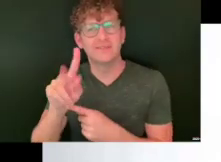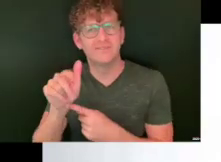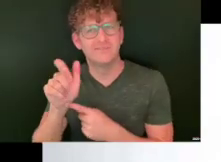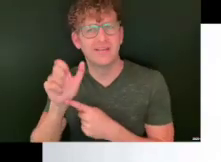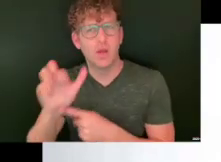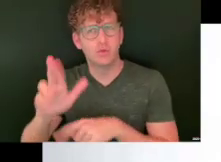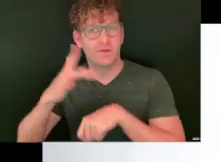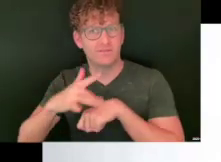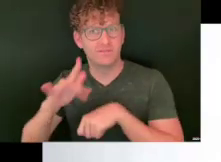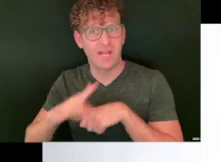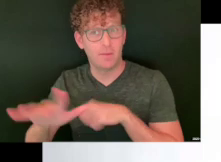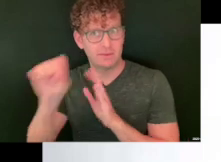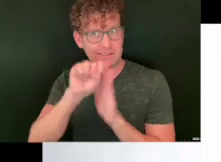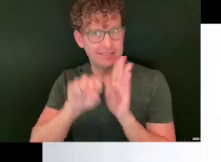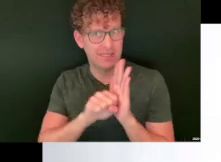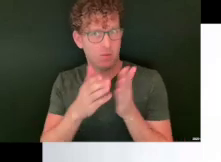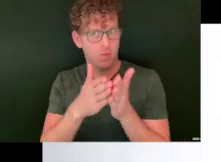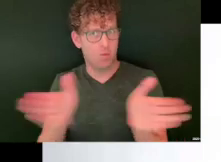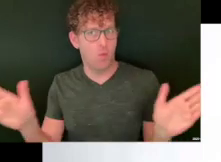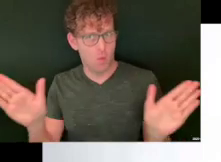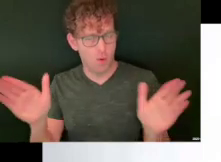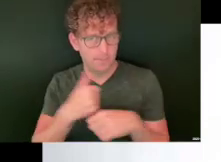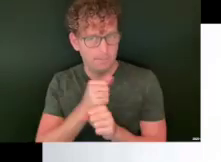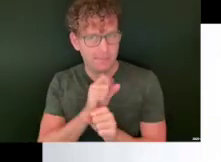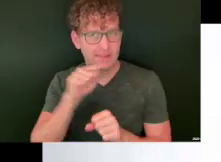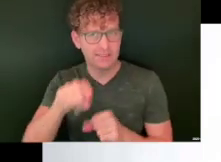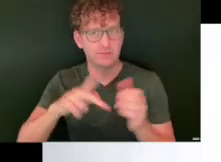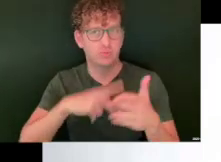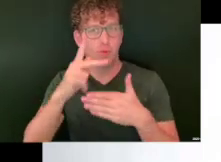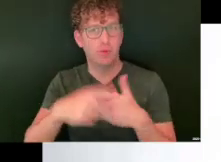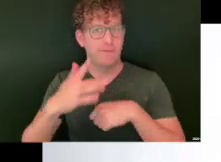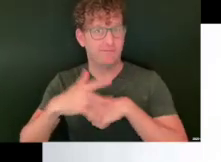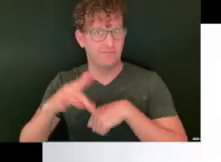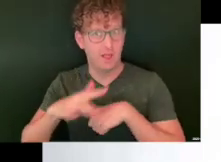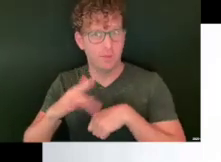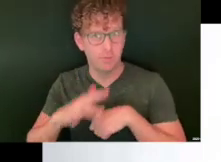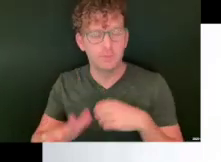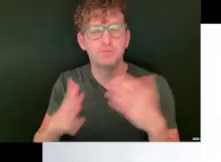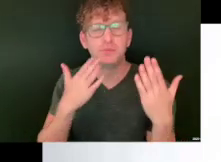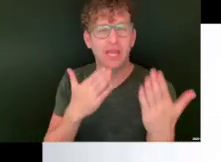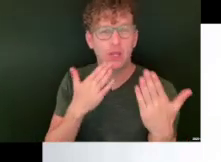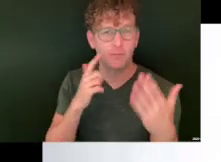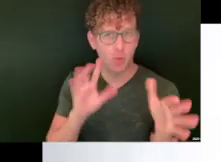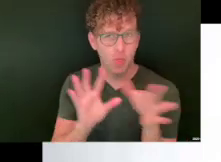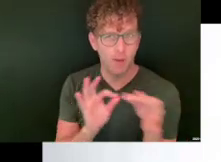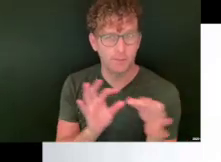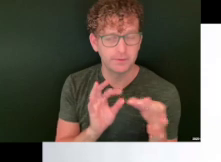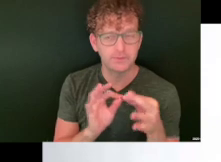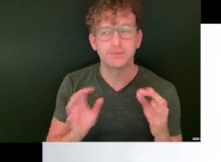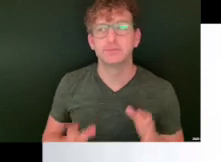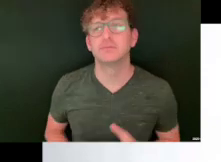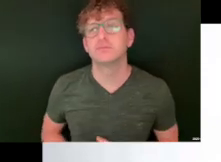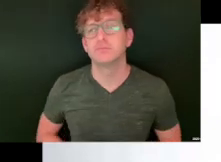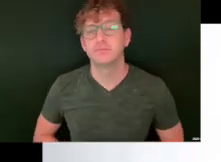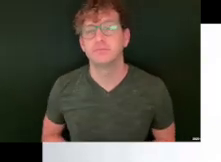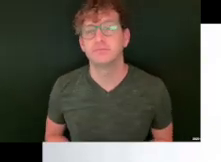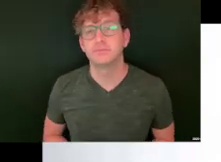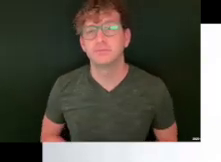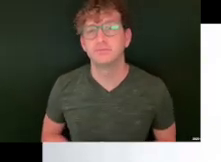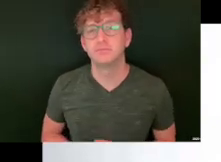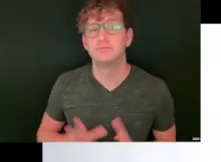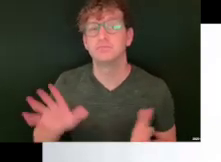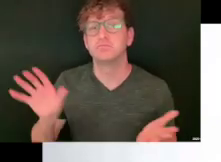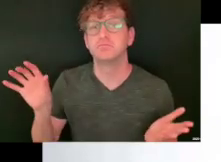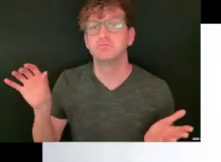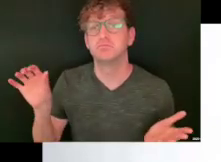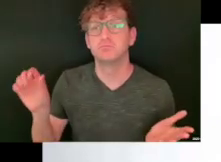by discussion. So with that, let's begin. Next slide. Thanks. In this section, I'll